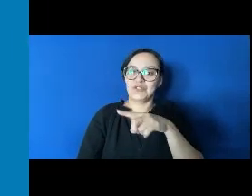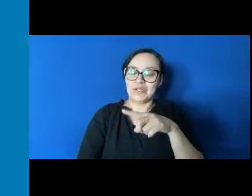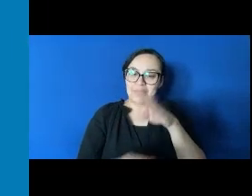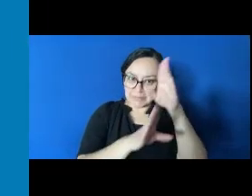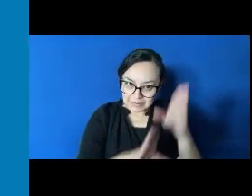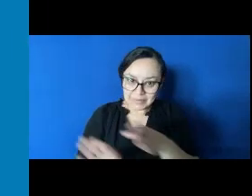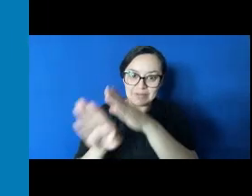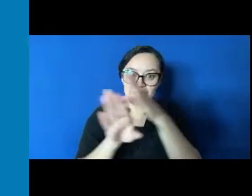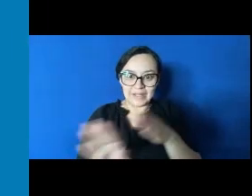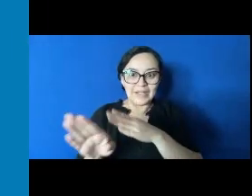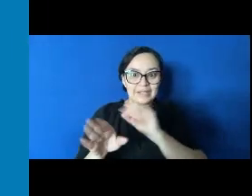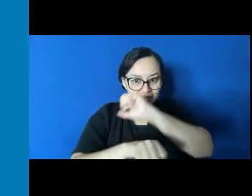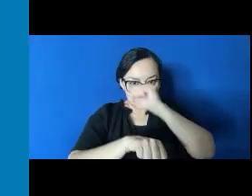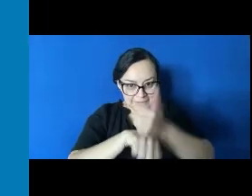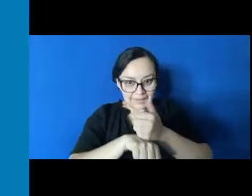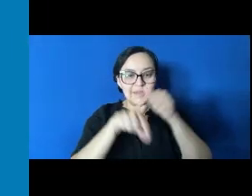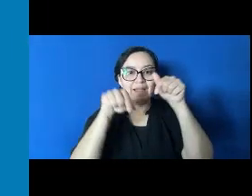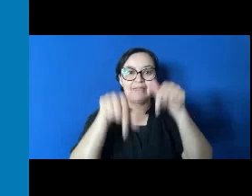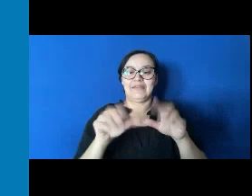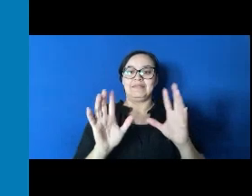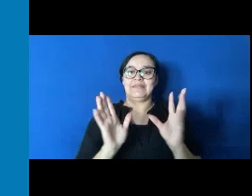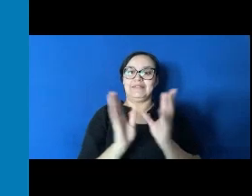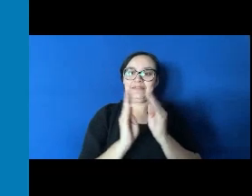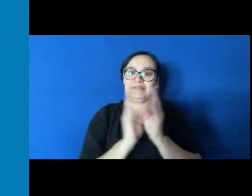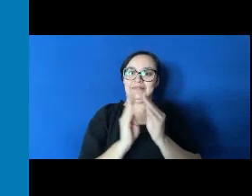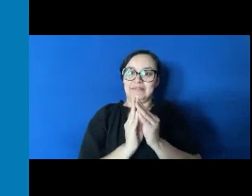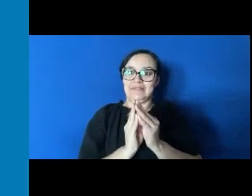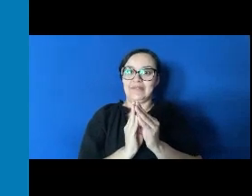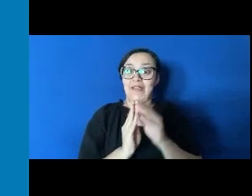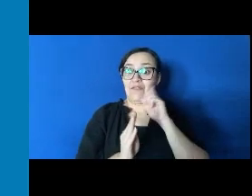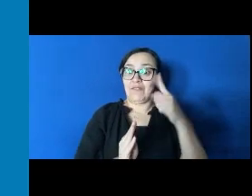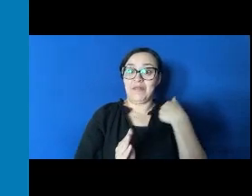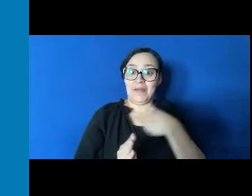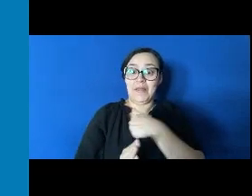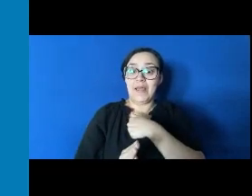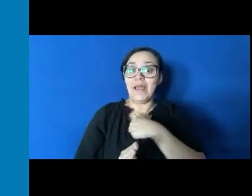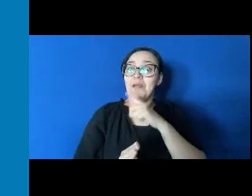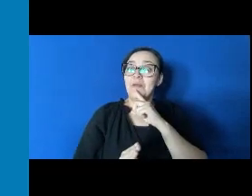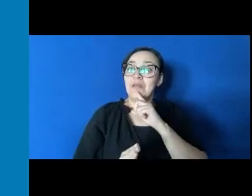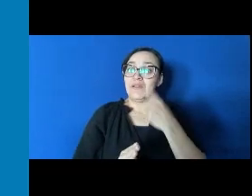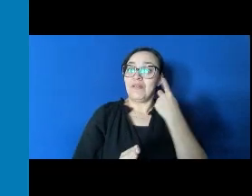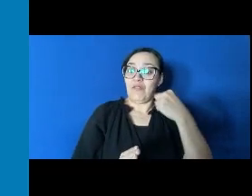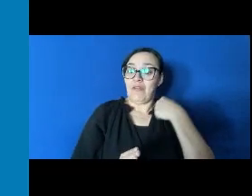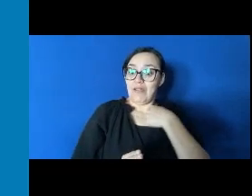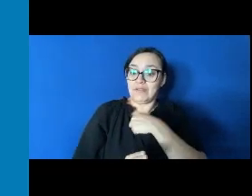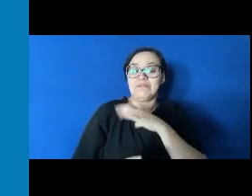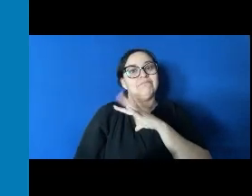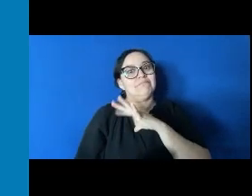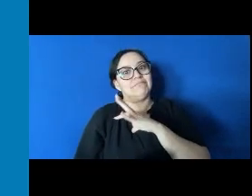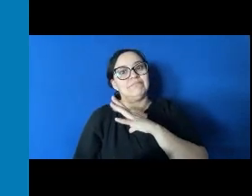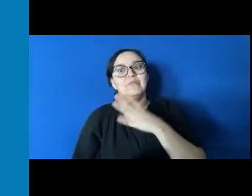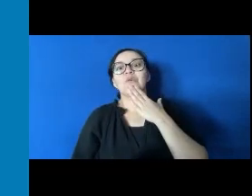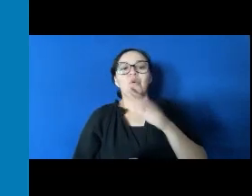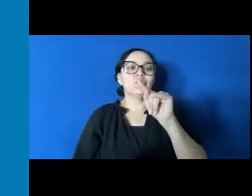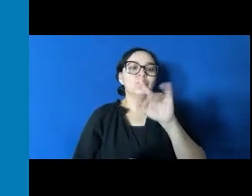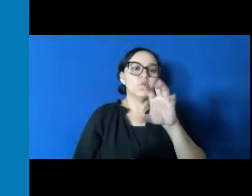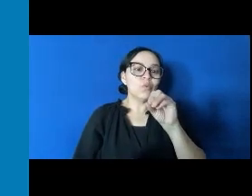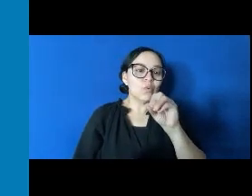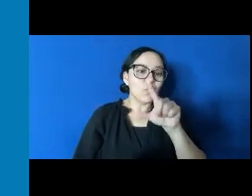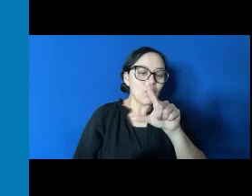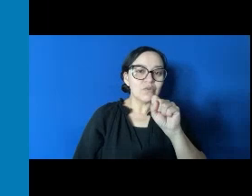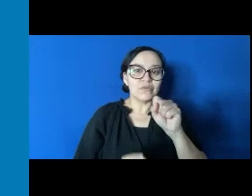and facilitating esa actividad. Realmente this para activity. nosotros es otro For us, mecanismo para it's compartir another